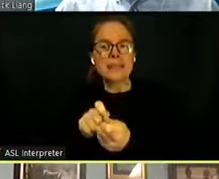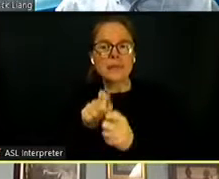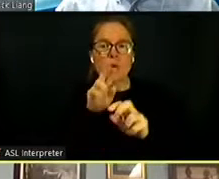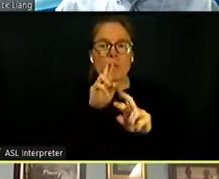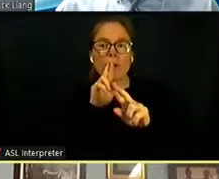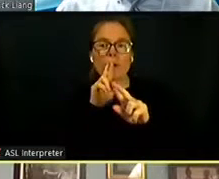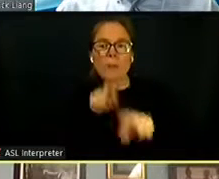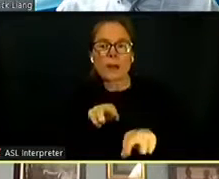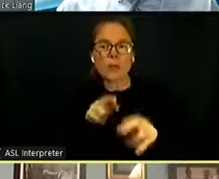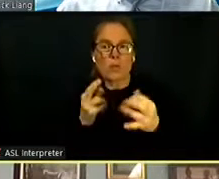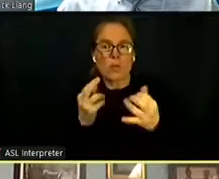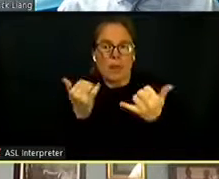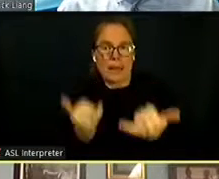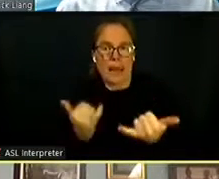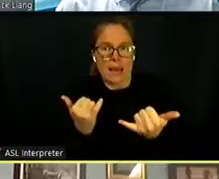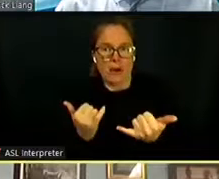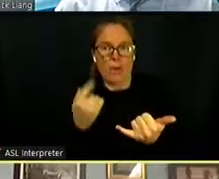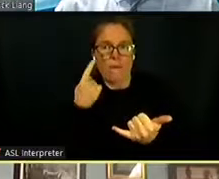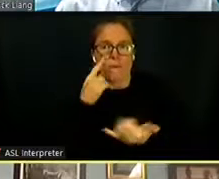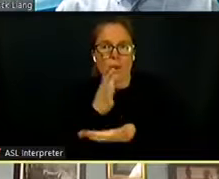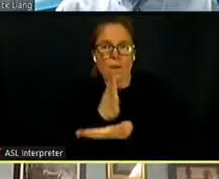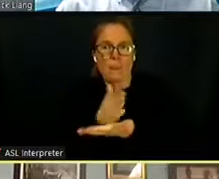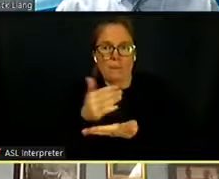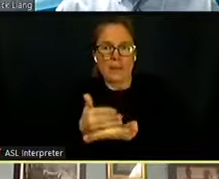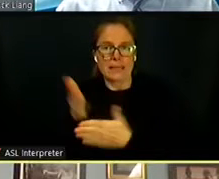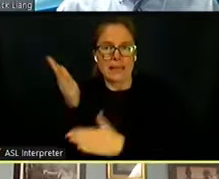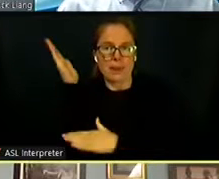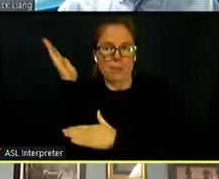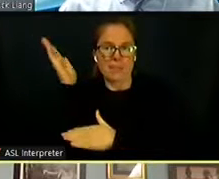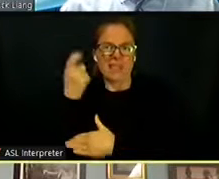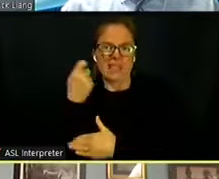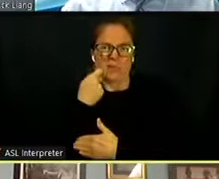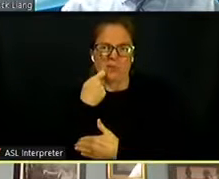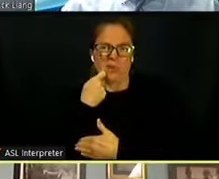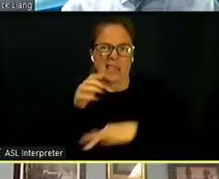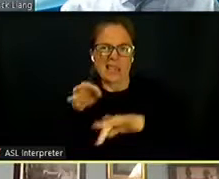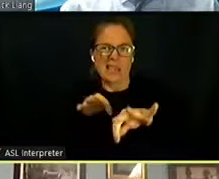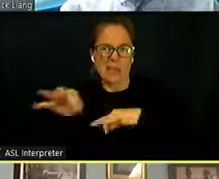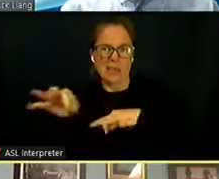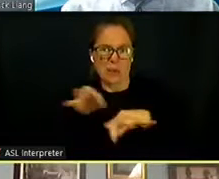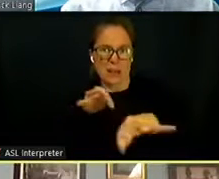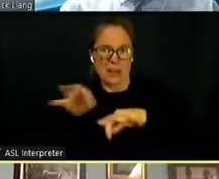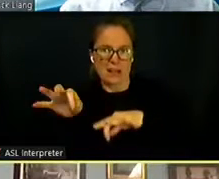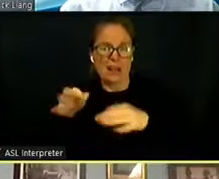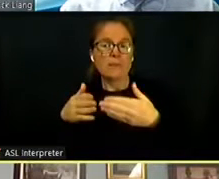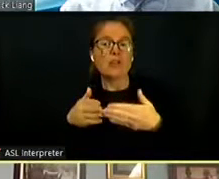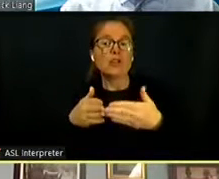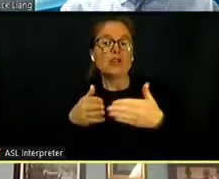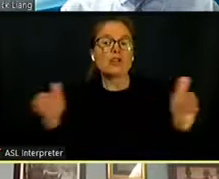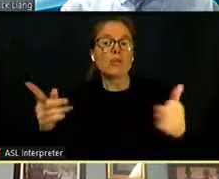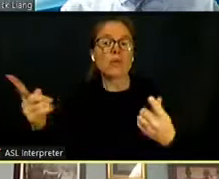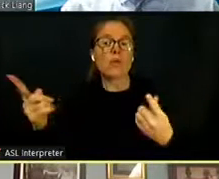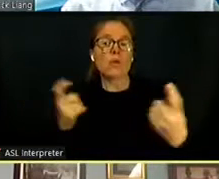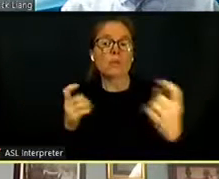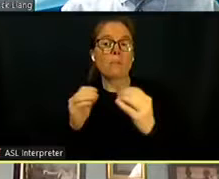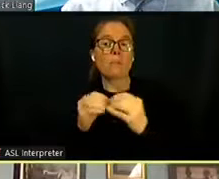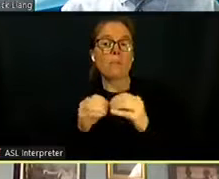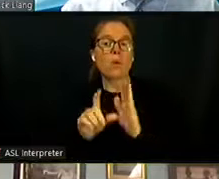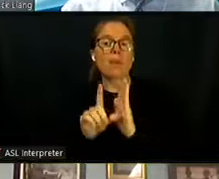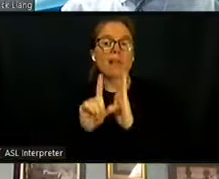now for the budget presentation that he had just gone through? The broader questions are to come later in the open discussion.